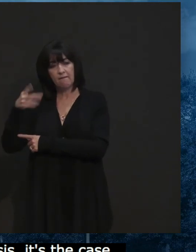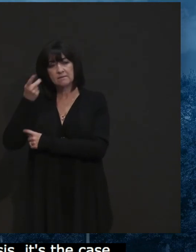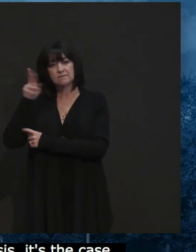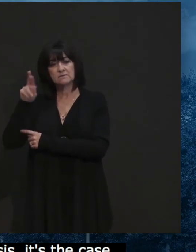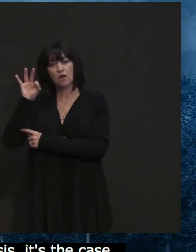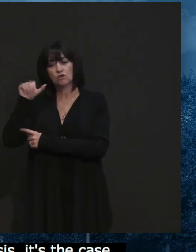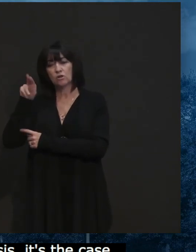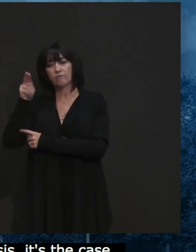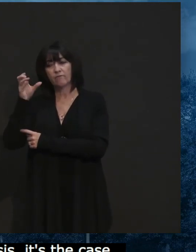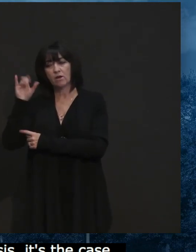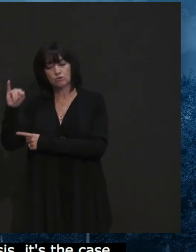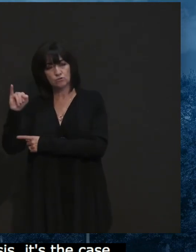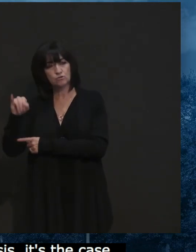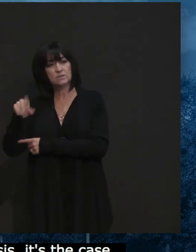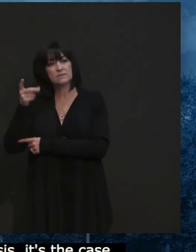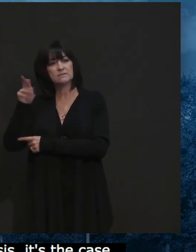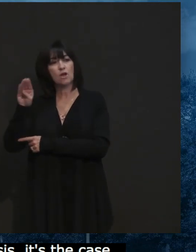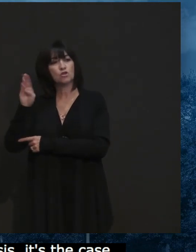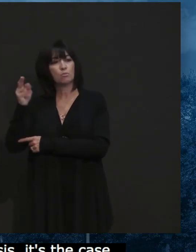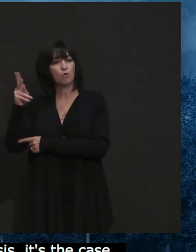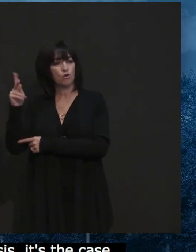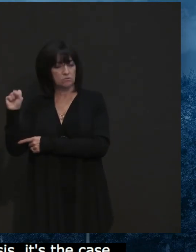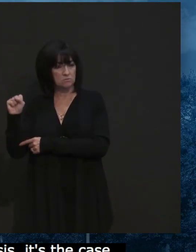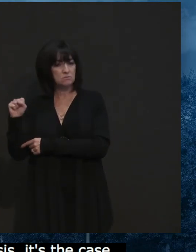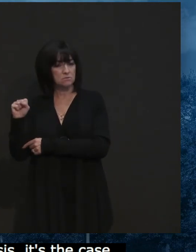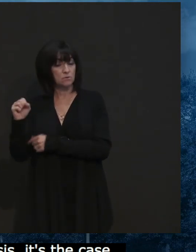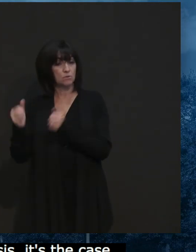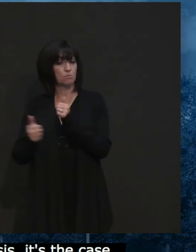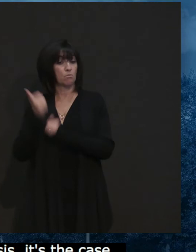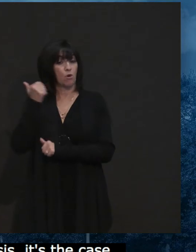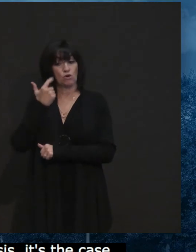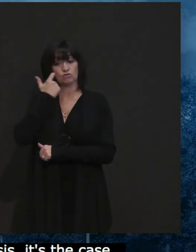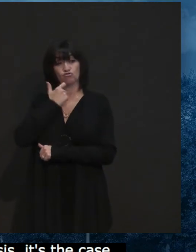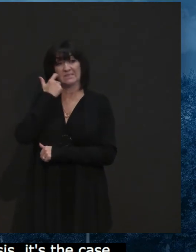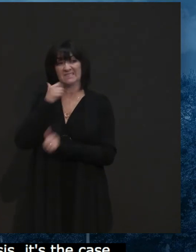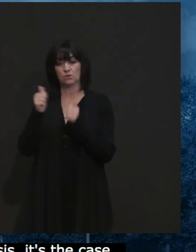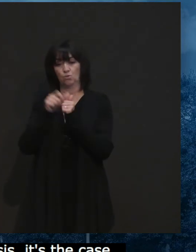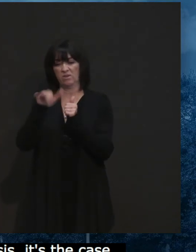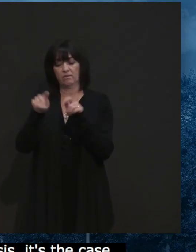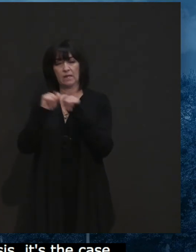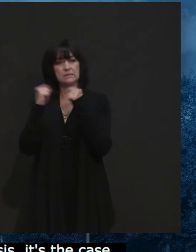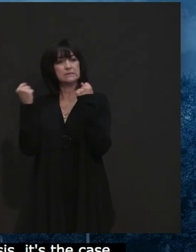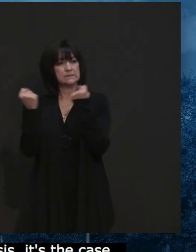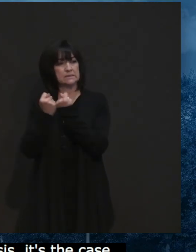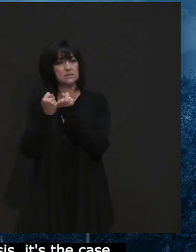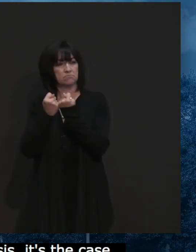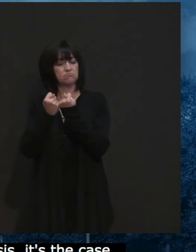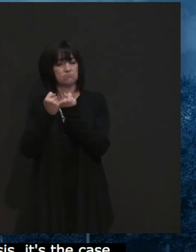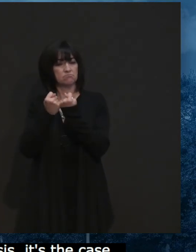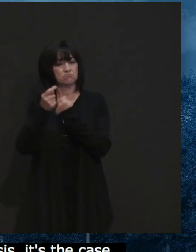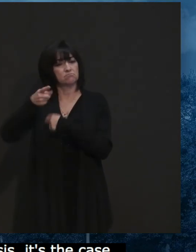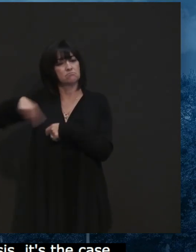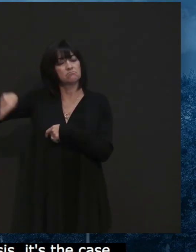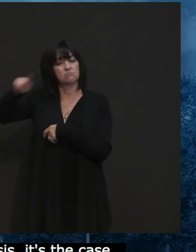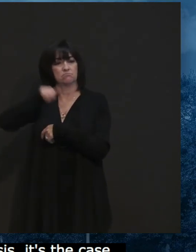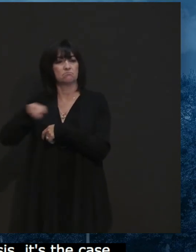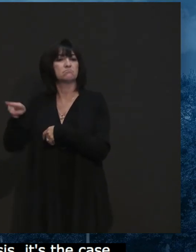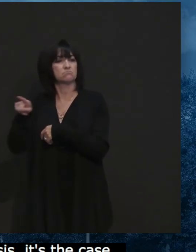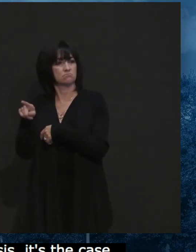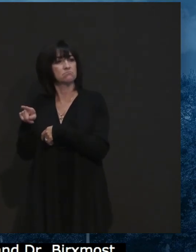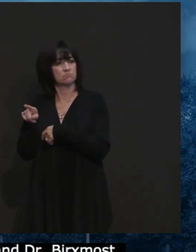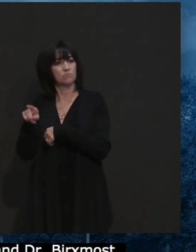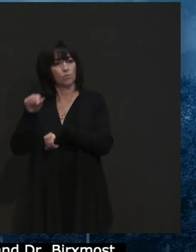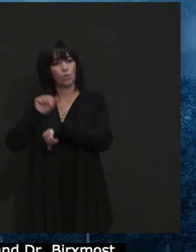Dr. Birx, more recently with the team that's been working on Operation